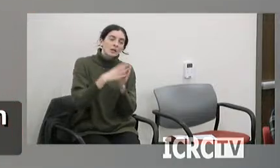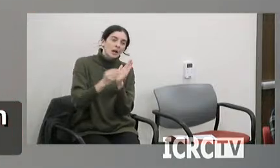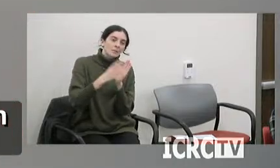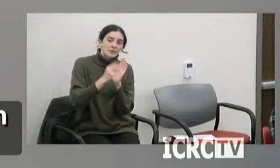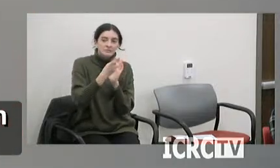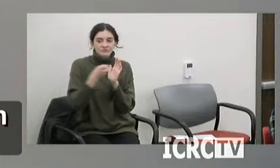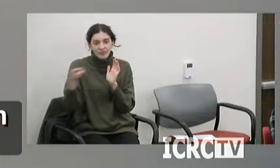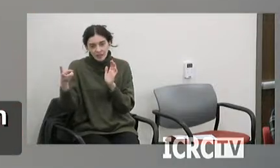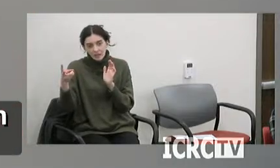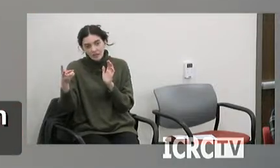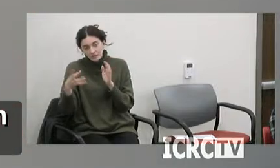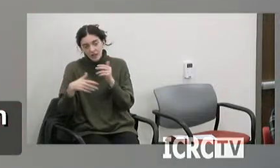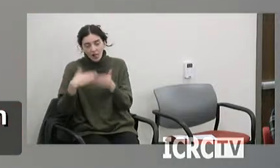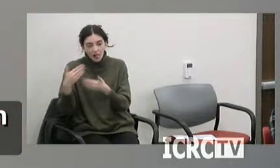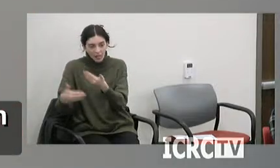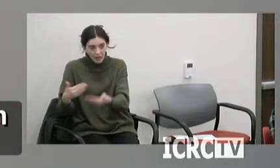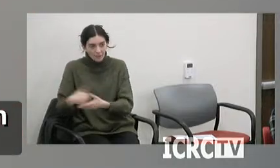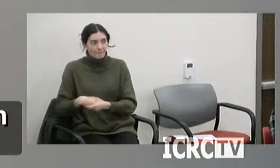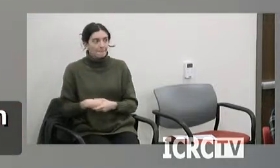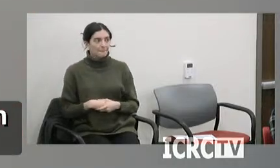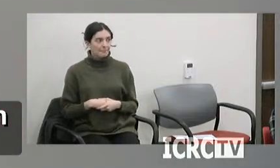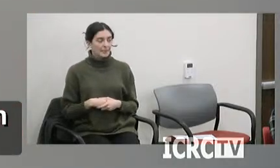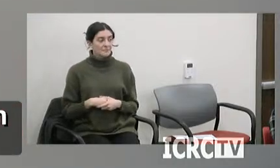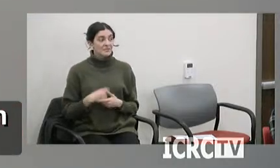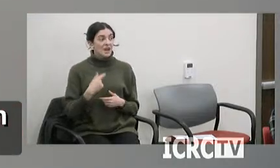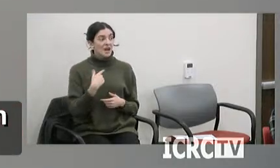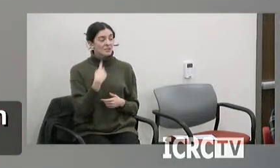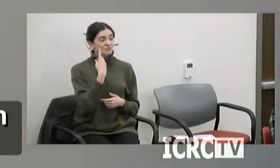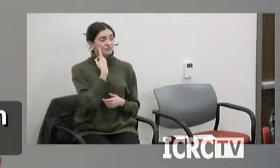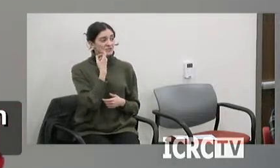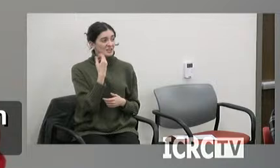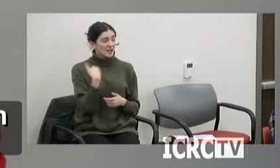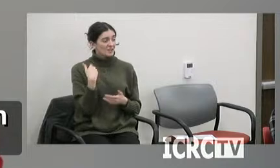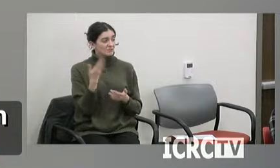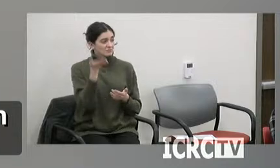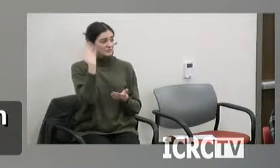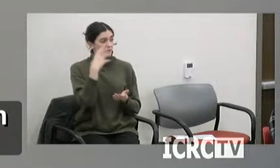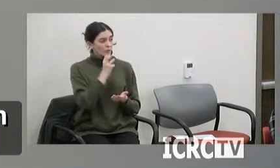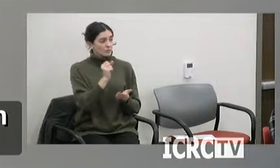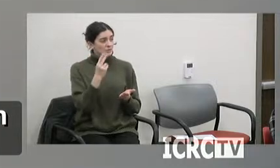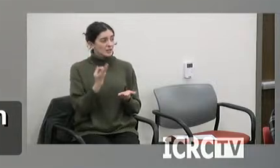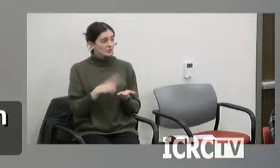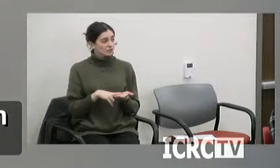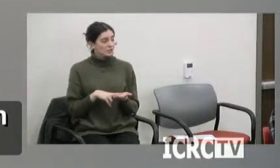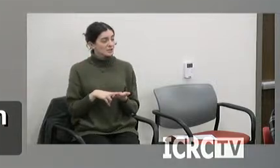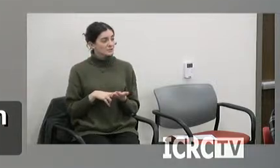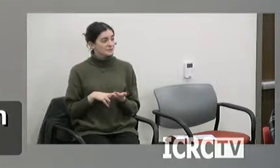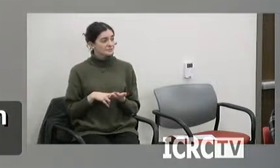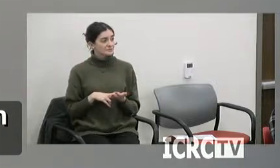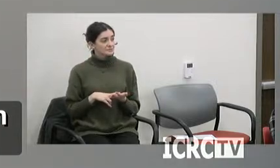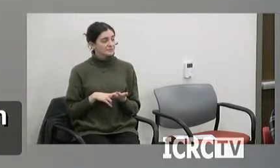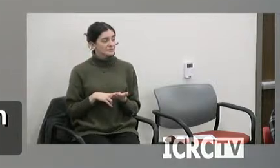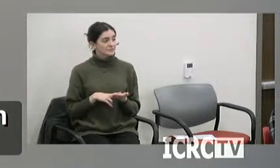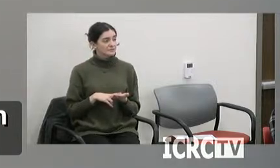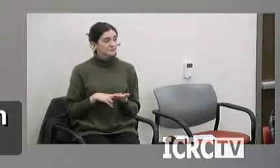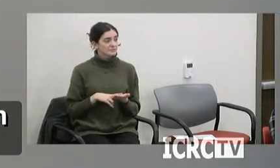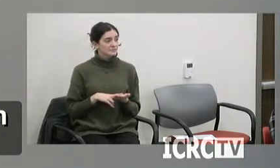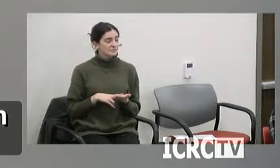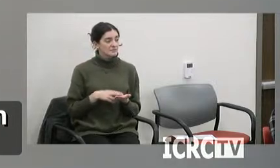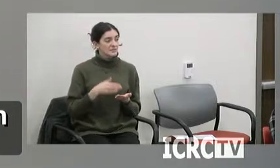for their class. And I did pull the old contract. I'm not sure if it was the final contract. Last time we did